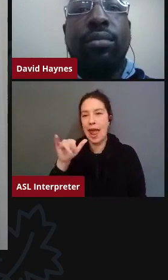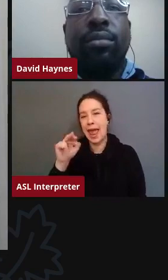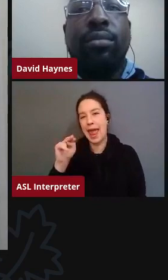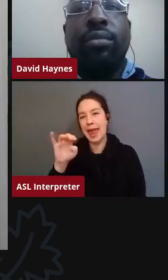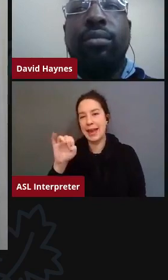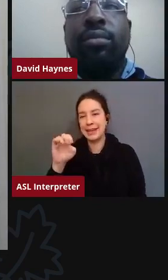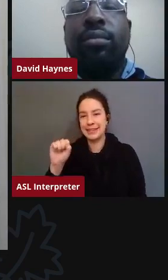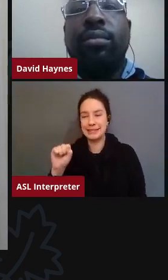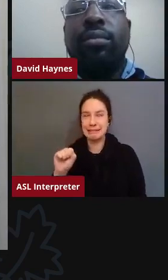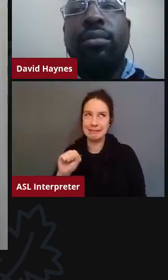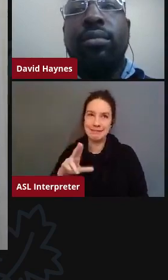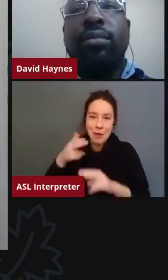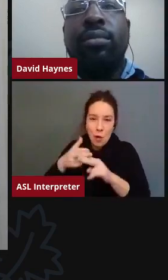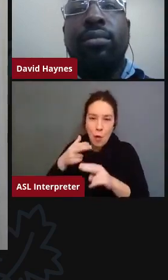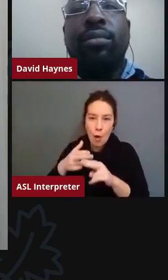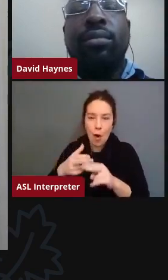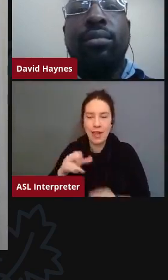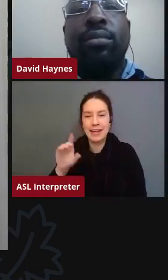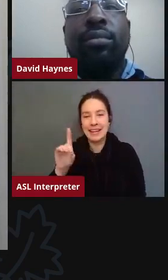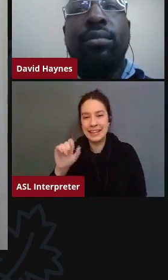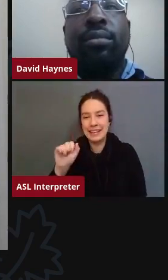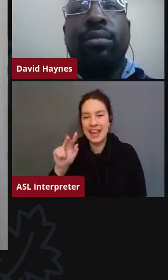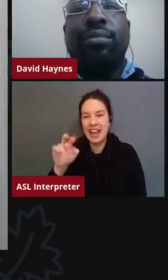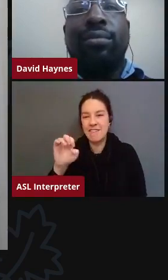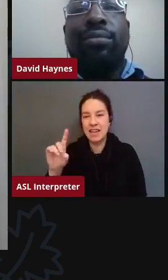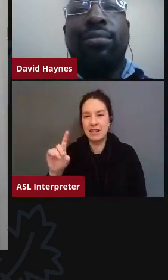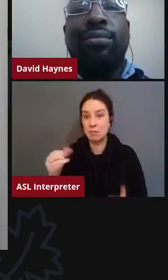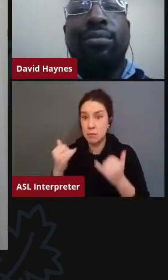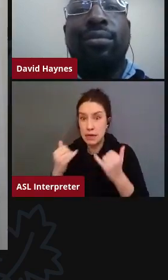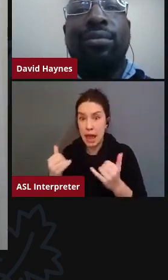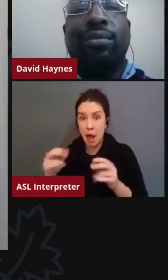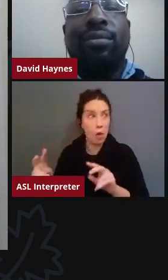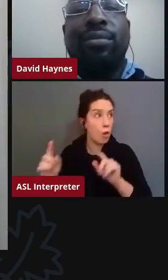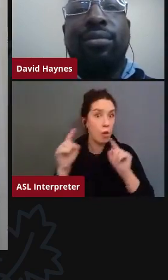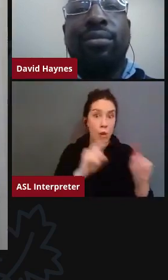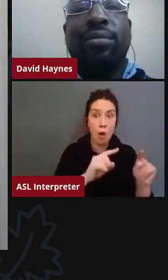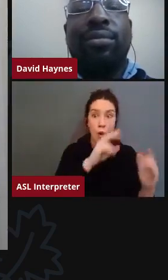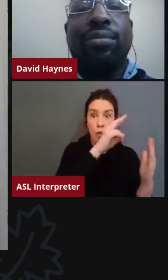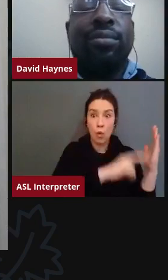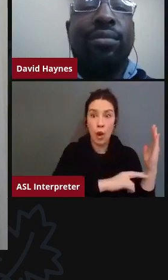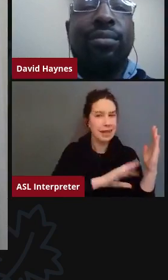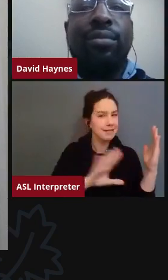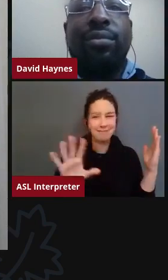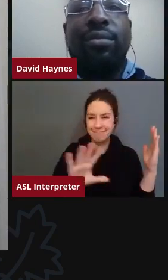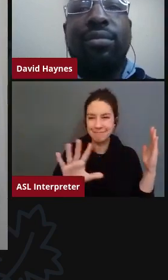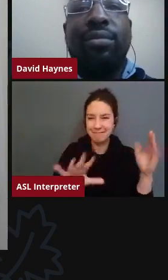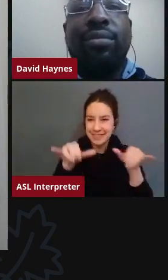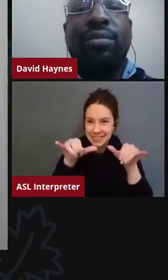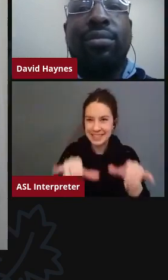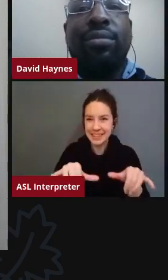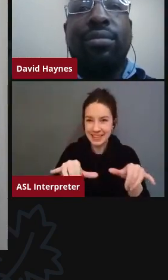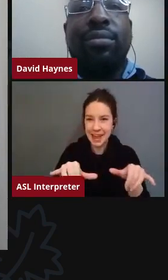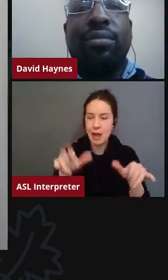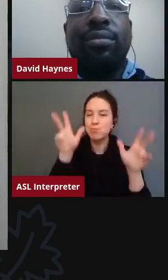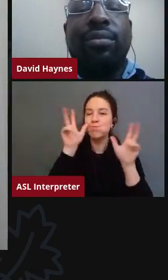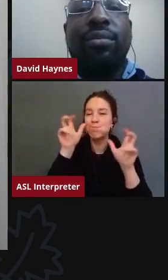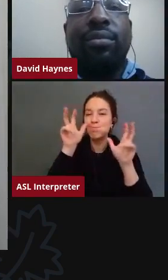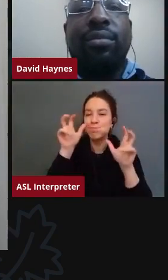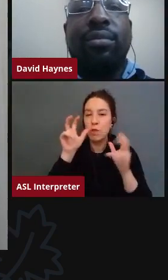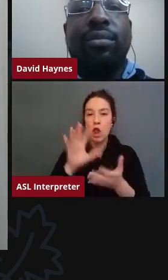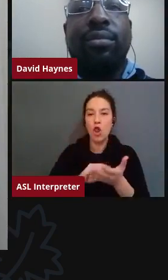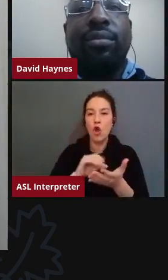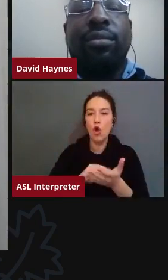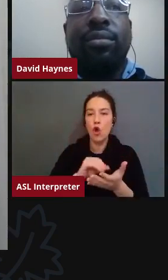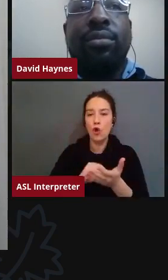him. But don't do that right now. I want you here. I want you to stay with me and learn. So tell